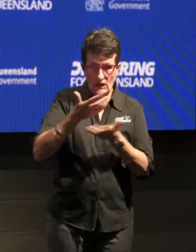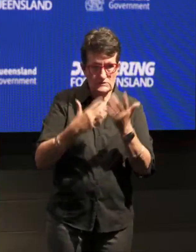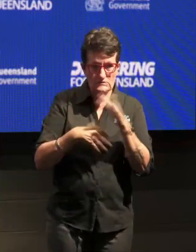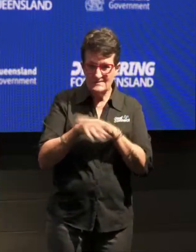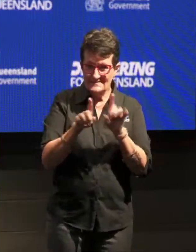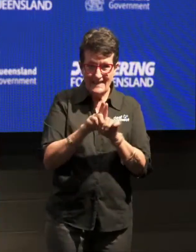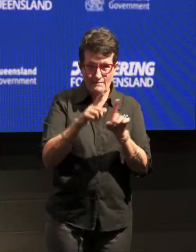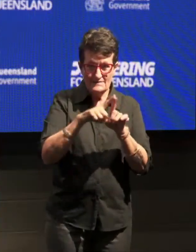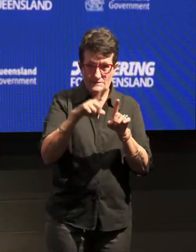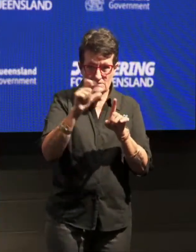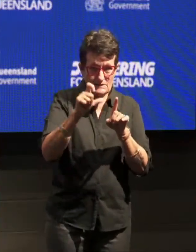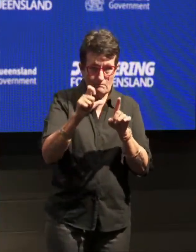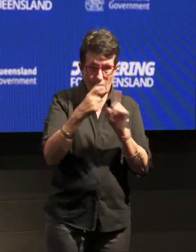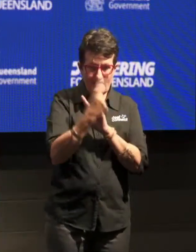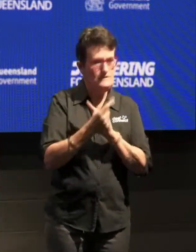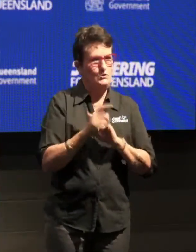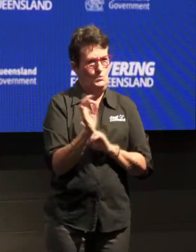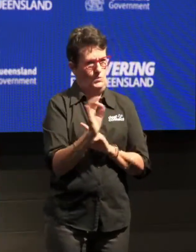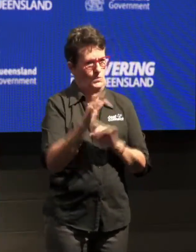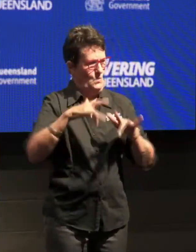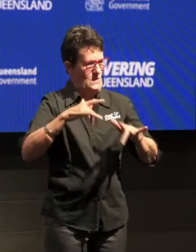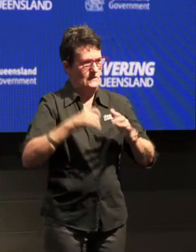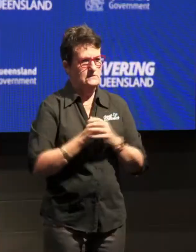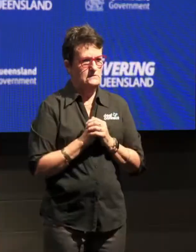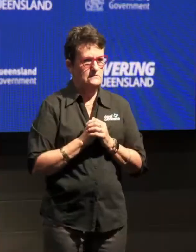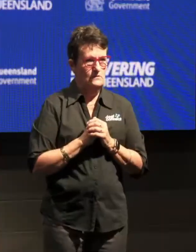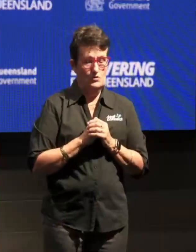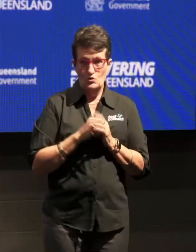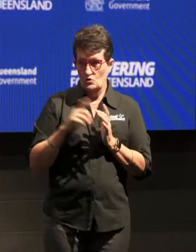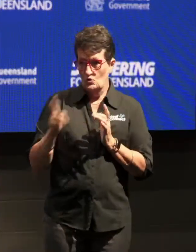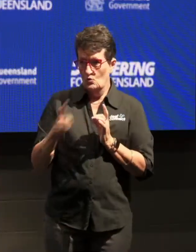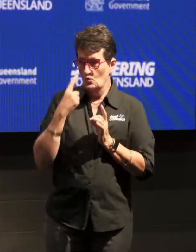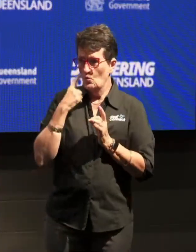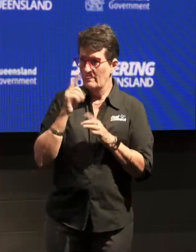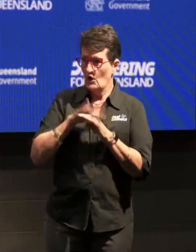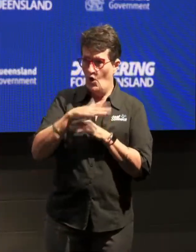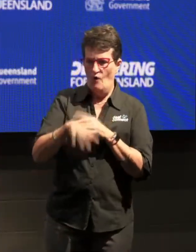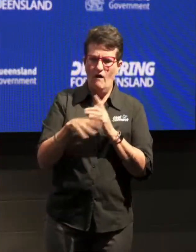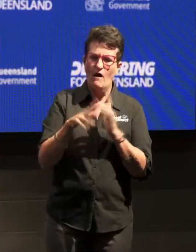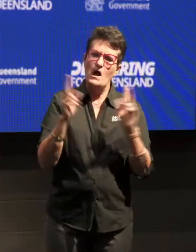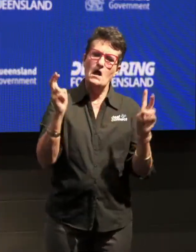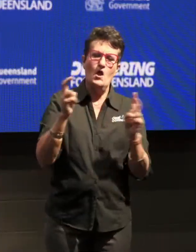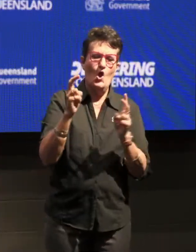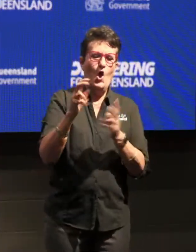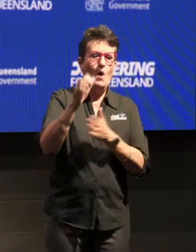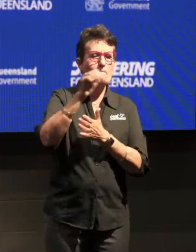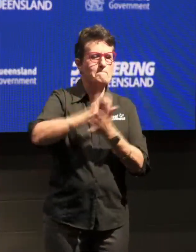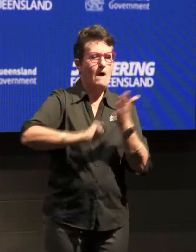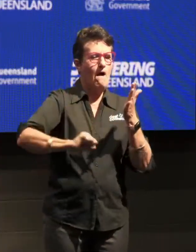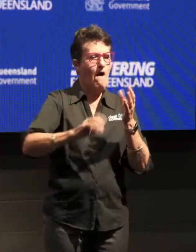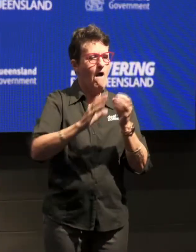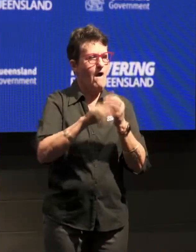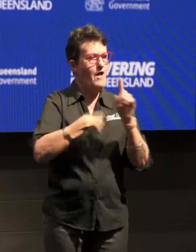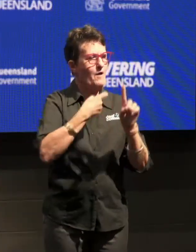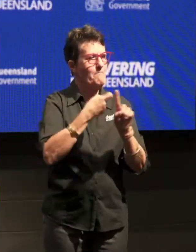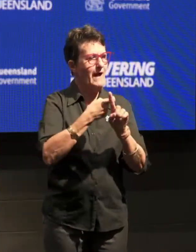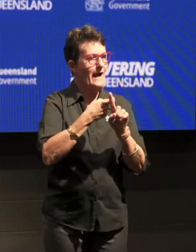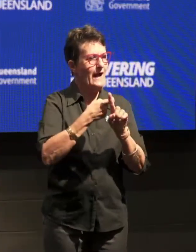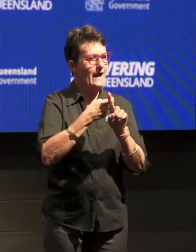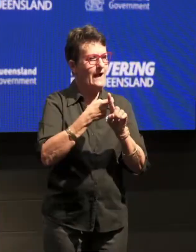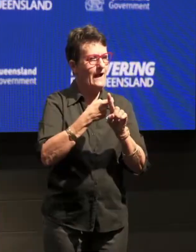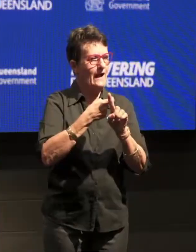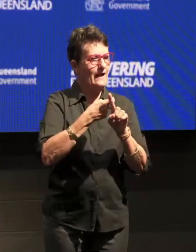December meeting? Not yet. I haven't, no. And do you have a position yet on the buyback scheme, or will that be? We'll be taking that to Cabinet. So